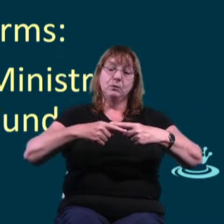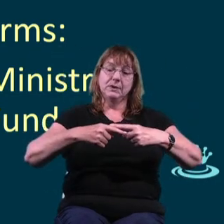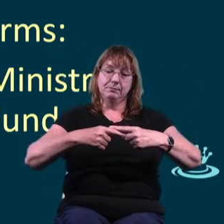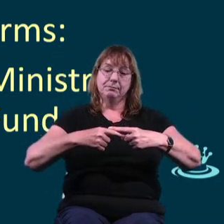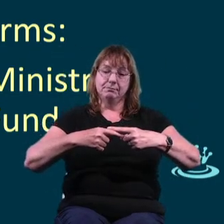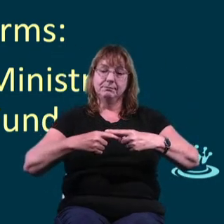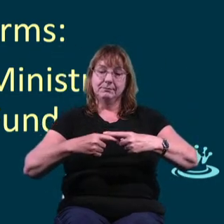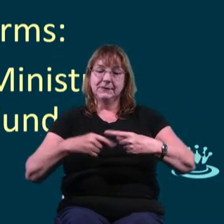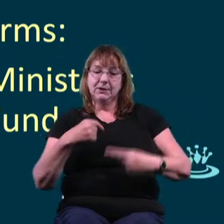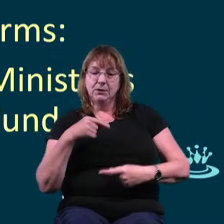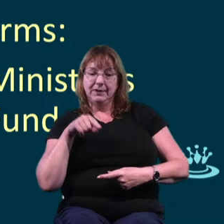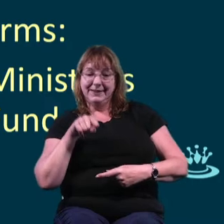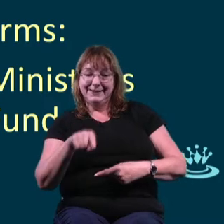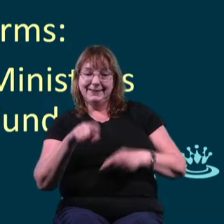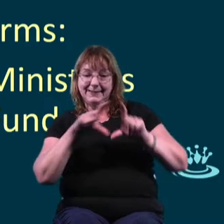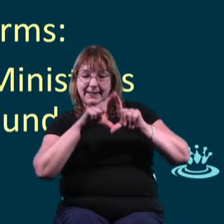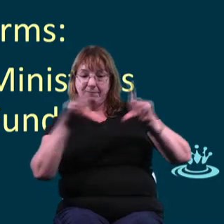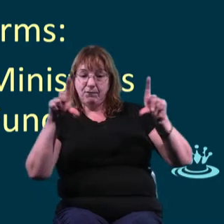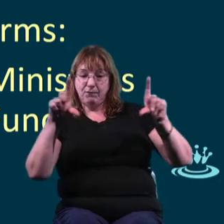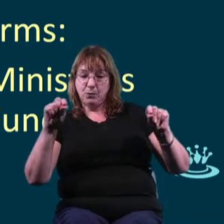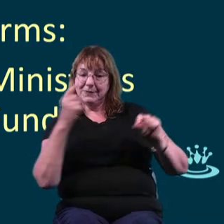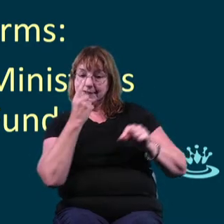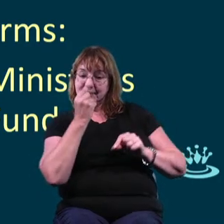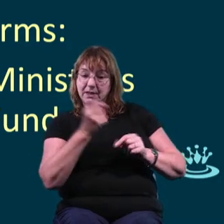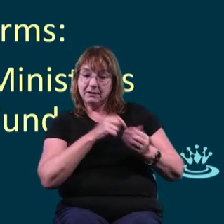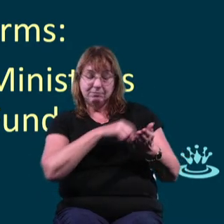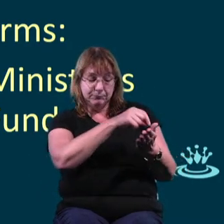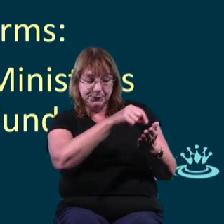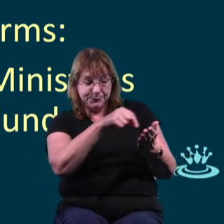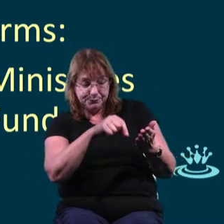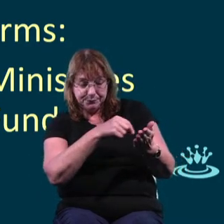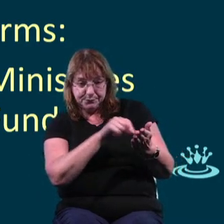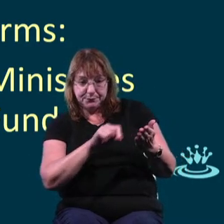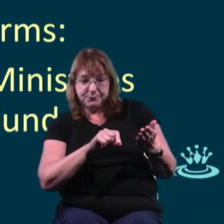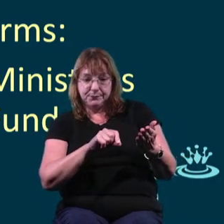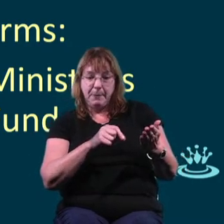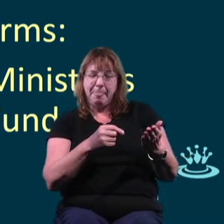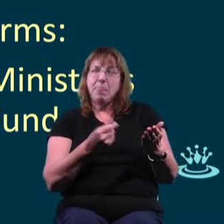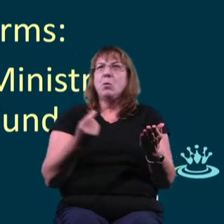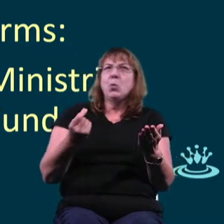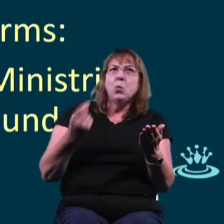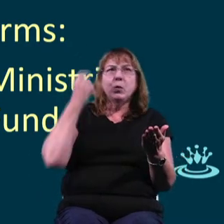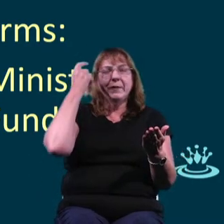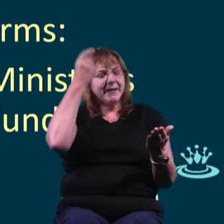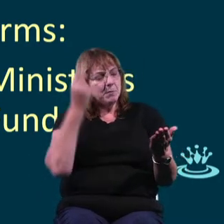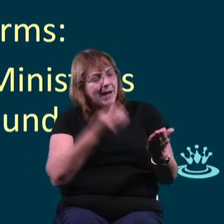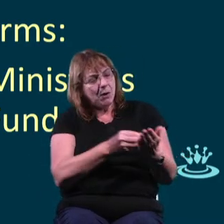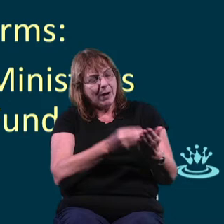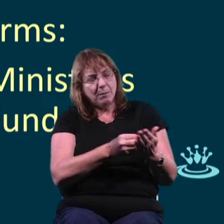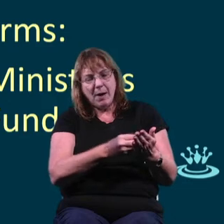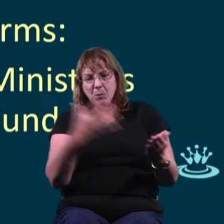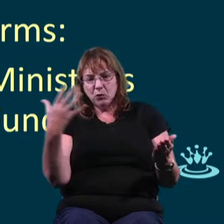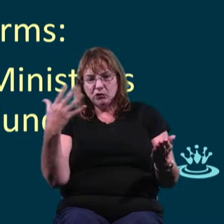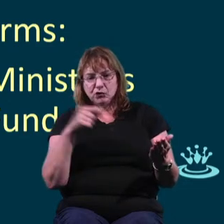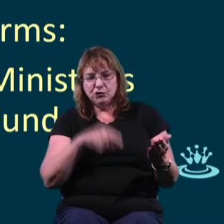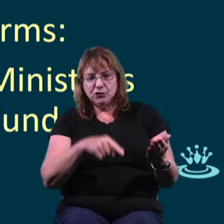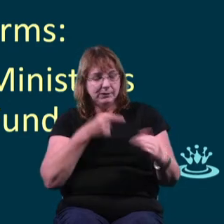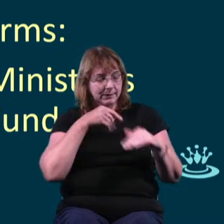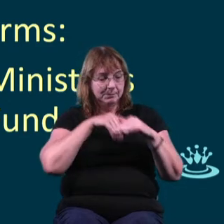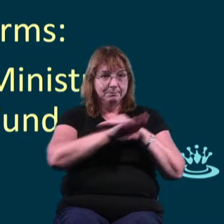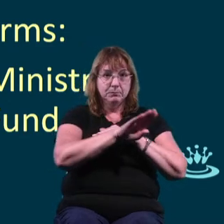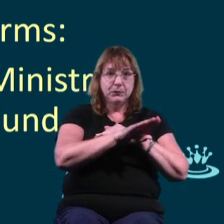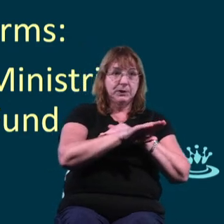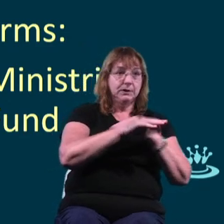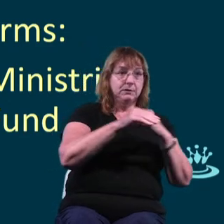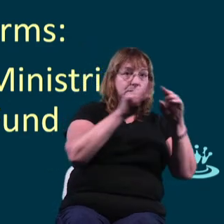one of these envelopes. You can fill in a form and you can put down how much you'd like to give, and then you can pop it in one of the boxes at the